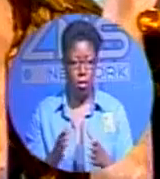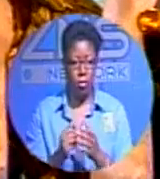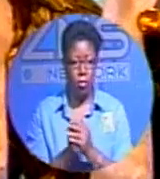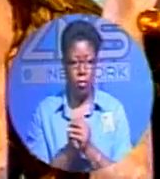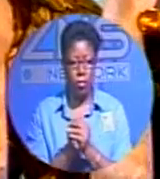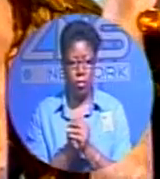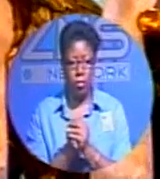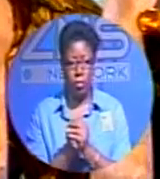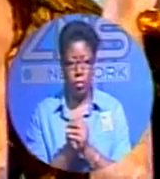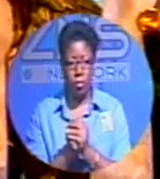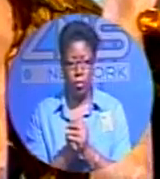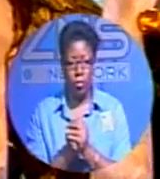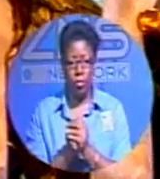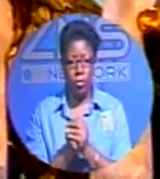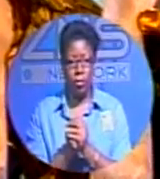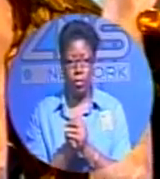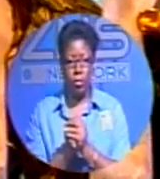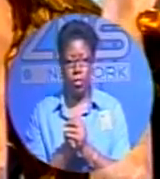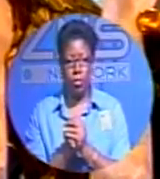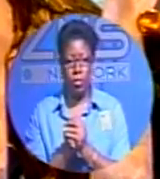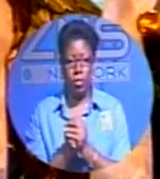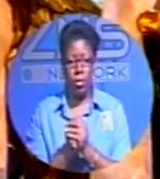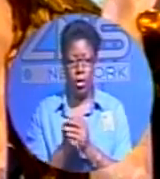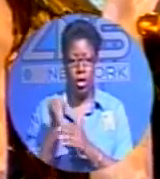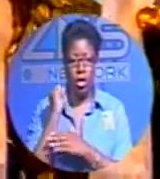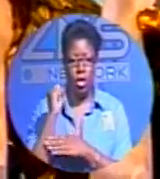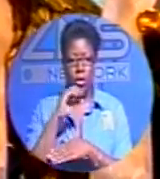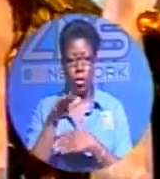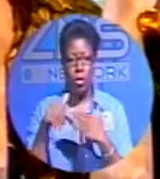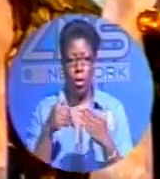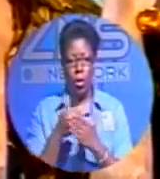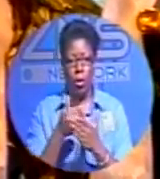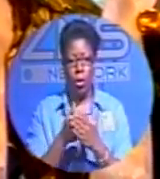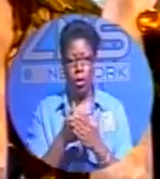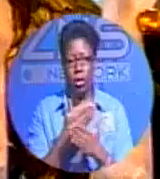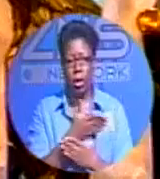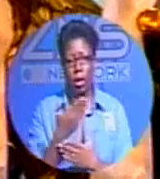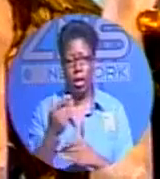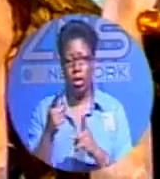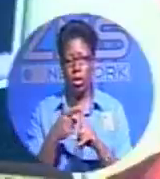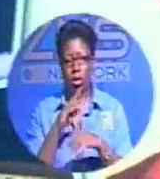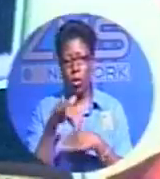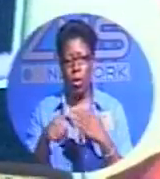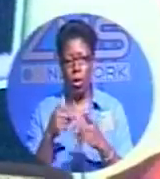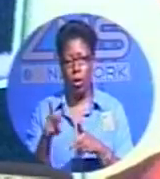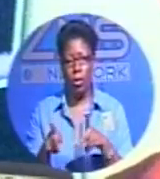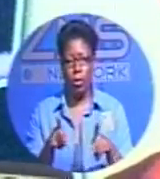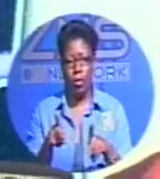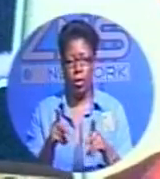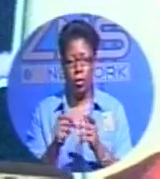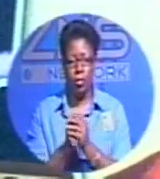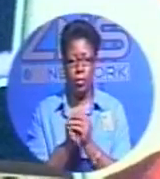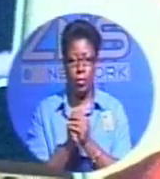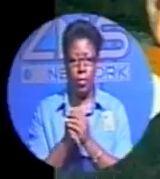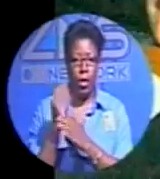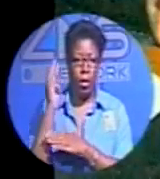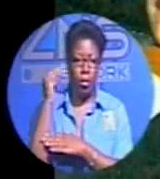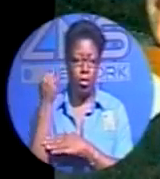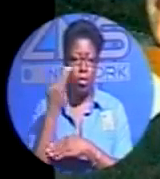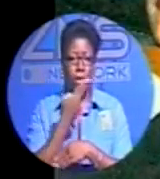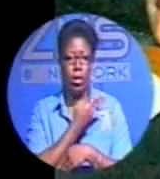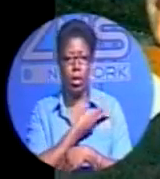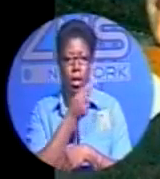a successful everything. Trixie was all things to all. Mrs. Hannah's love for